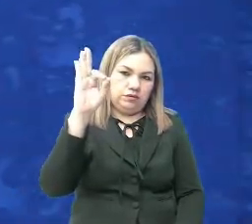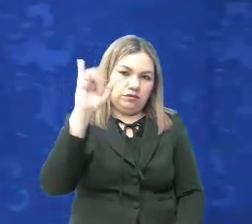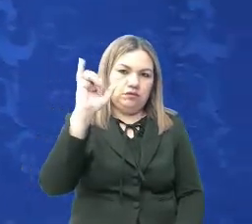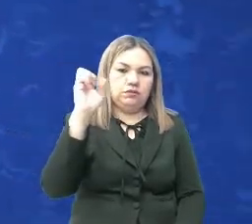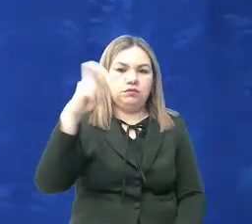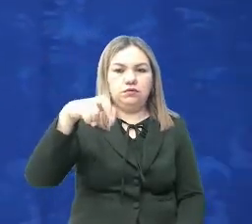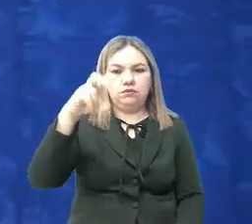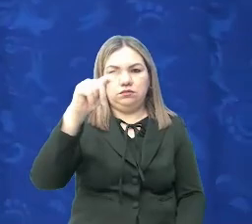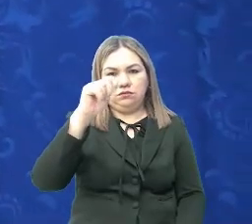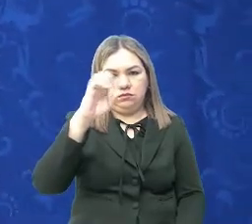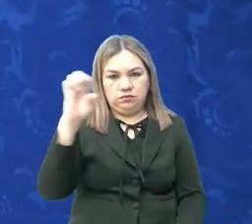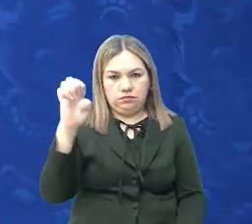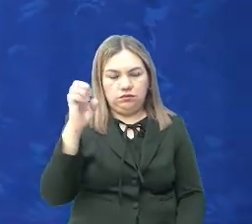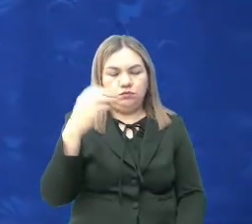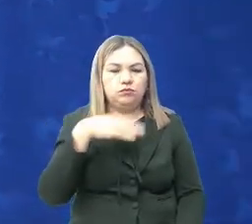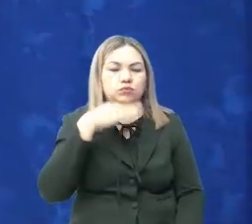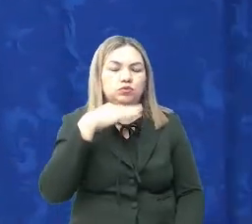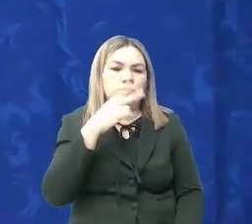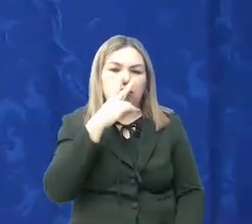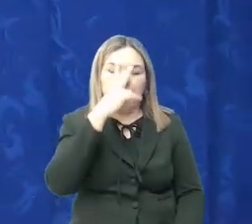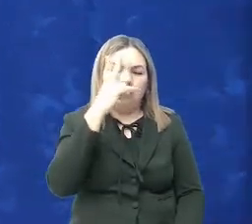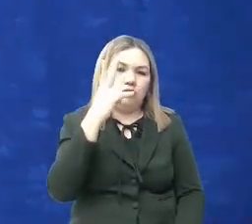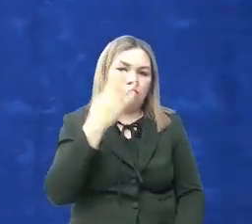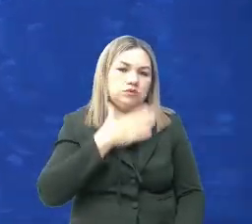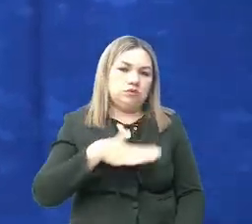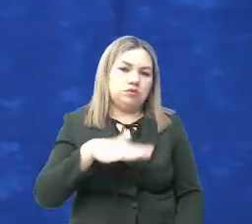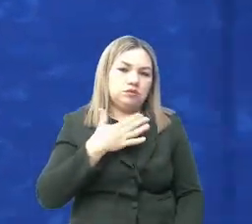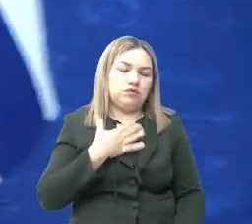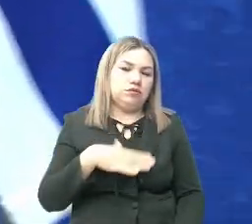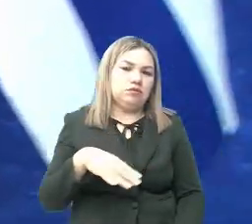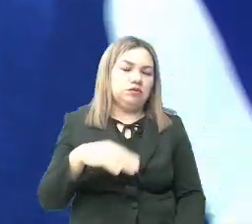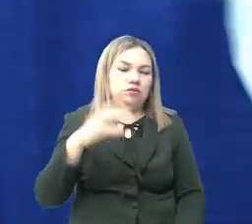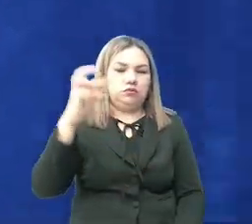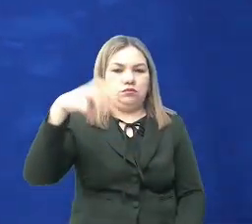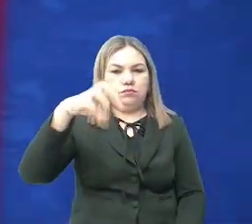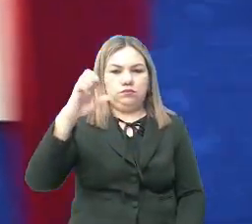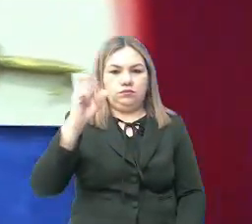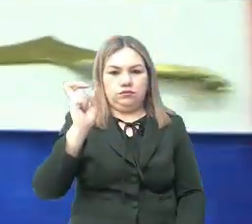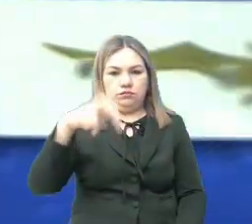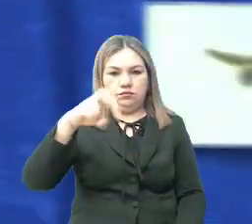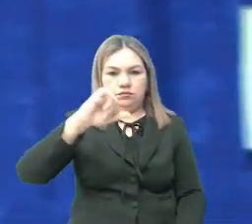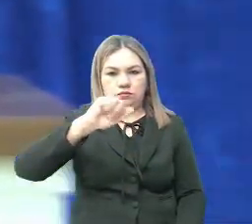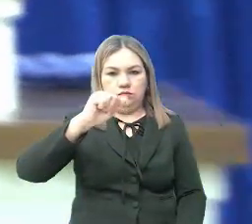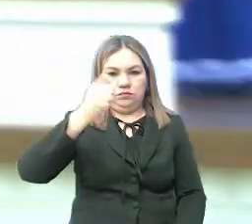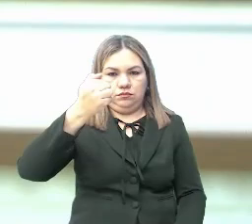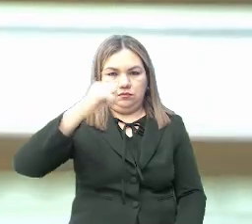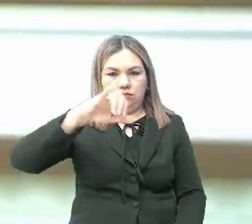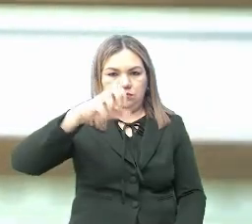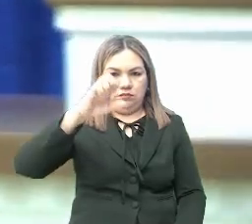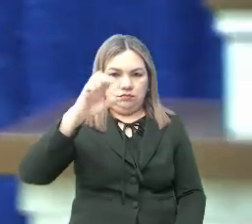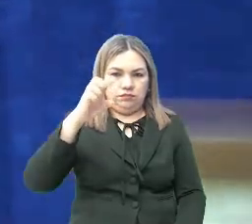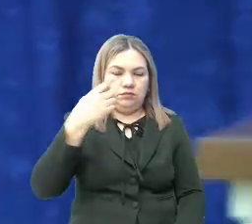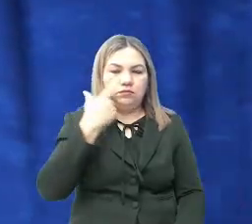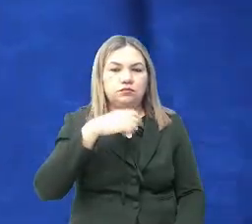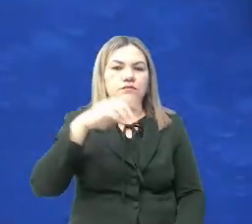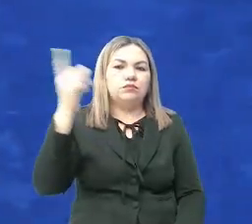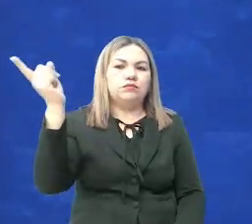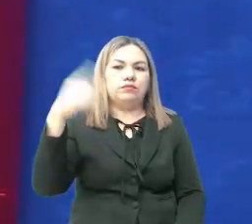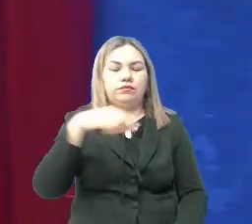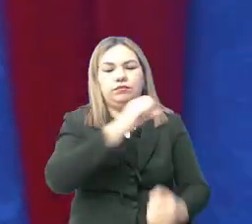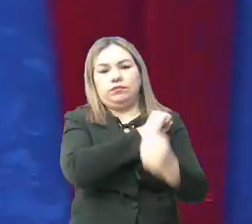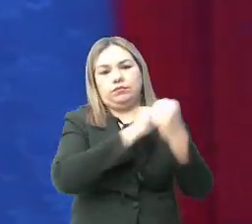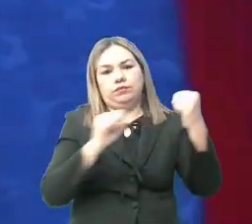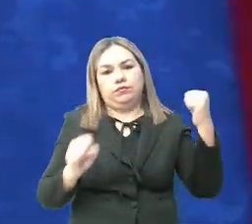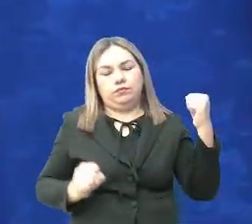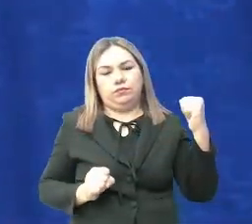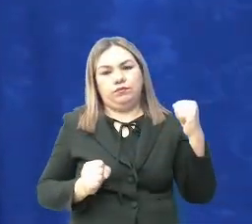to messages that are relaxing and motivational. These are times that we need, say with me, for the Lord to come